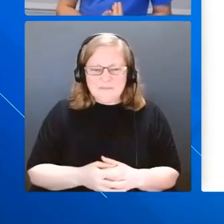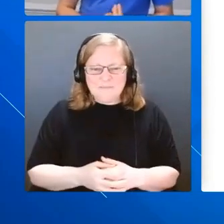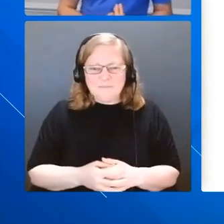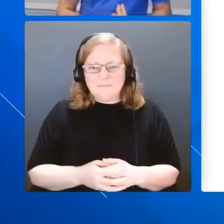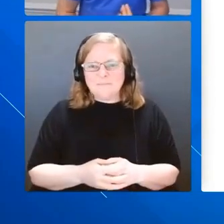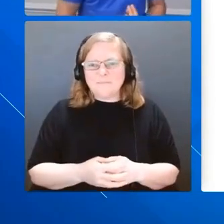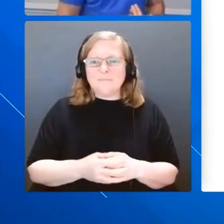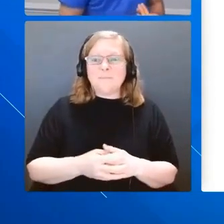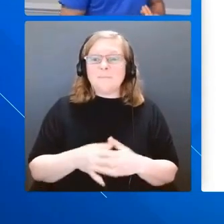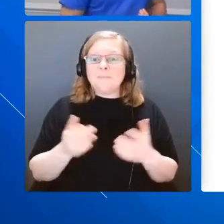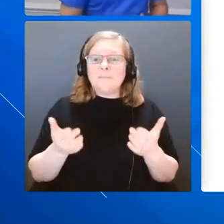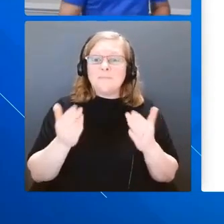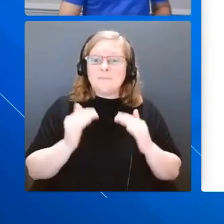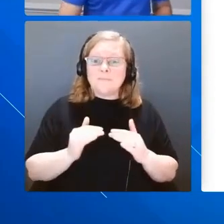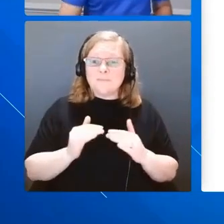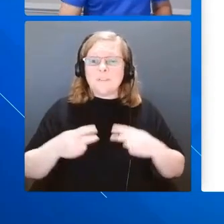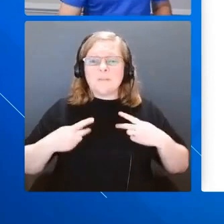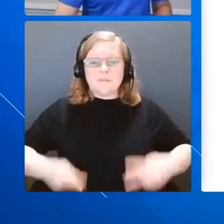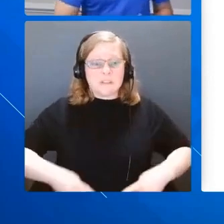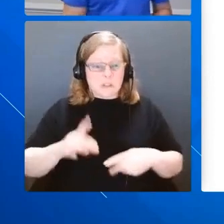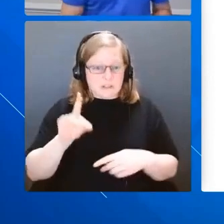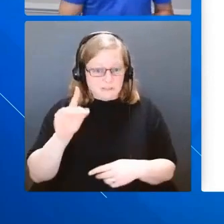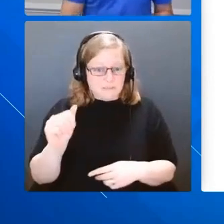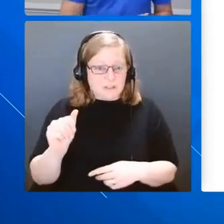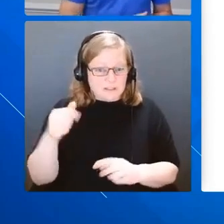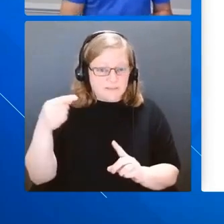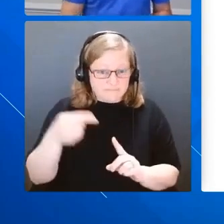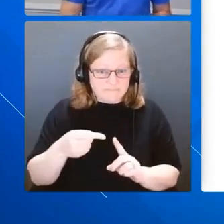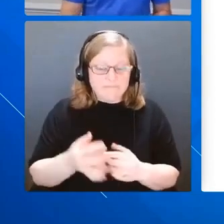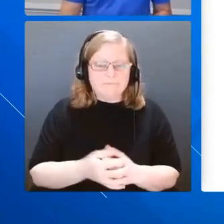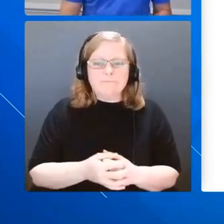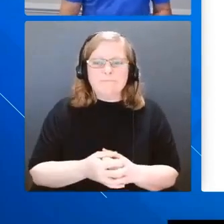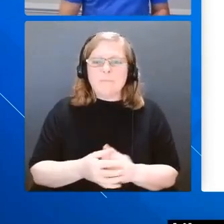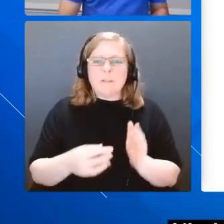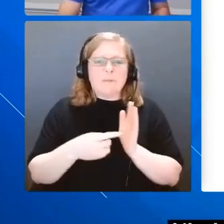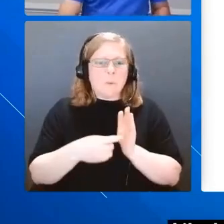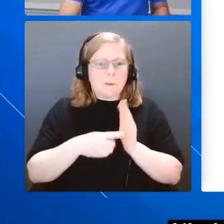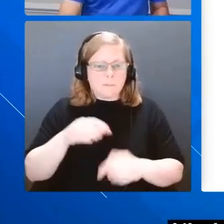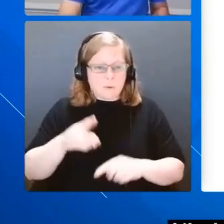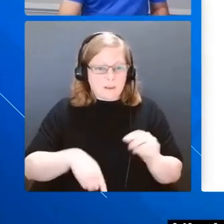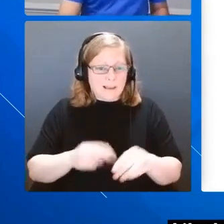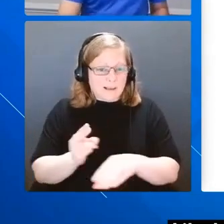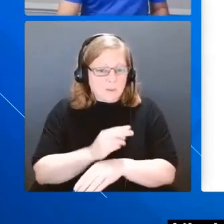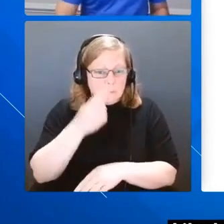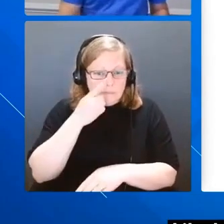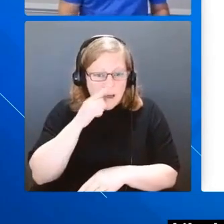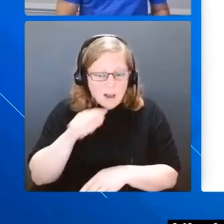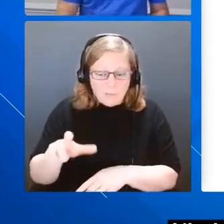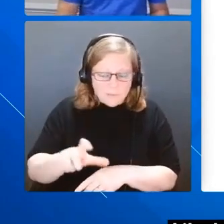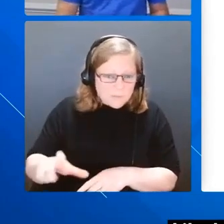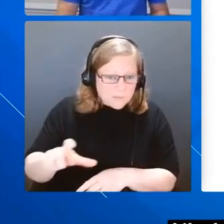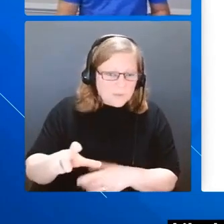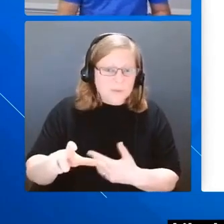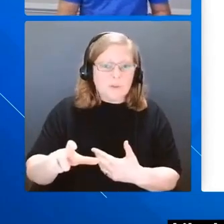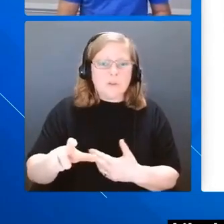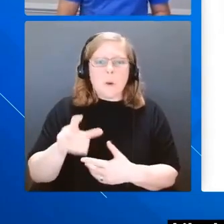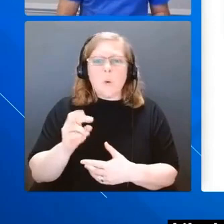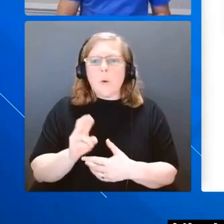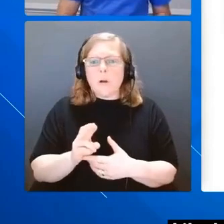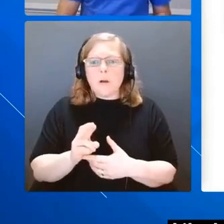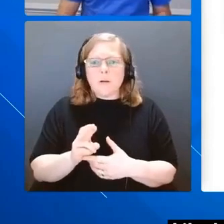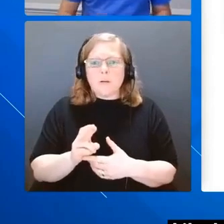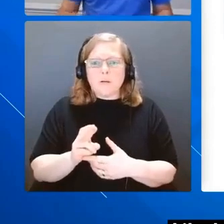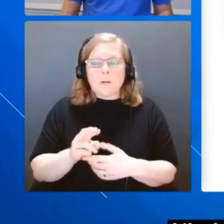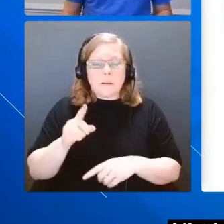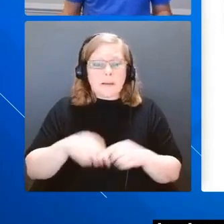So let's talk about physical disabilities, like being unable to use a mouse, or can't use a mouse or